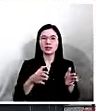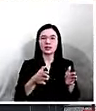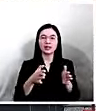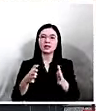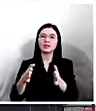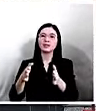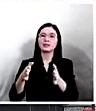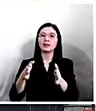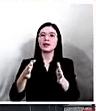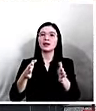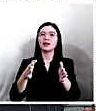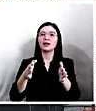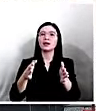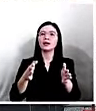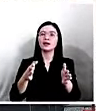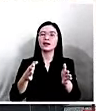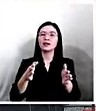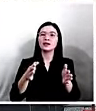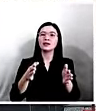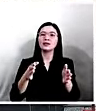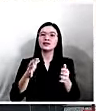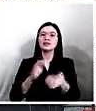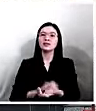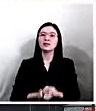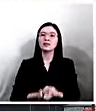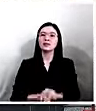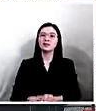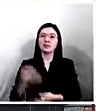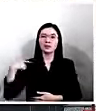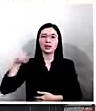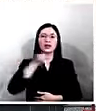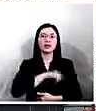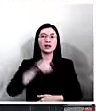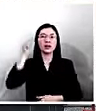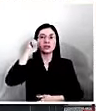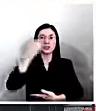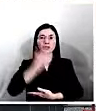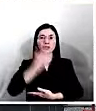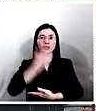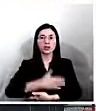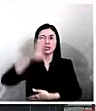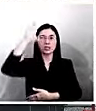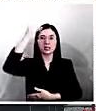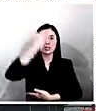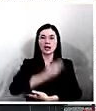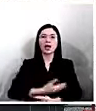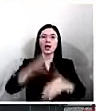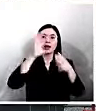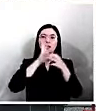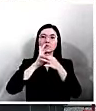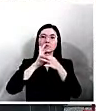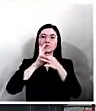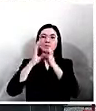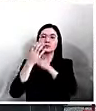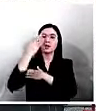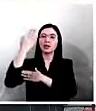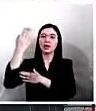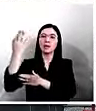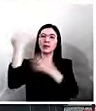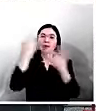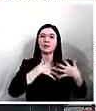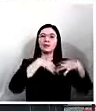his ways. We and others and sons of him